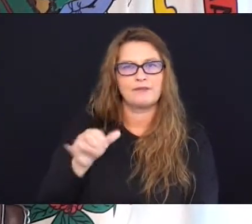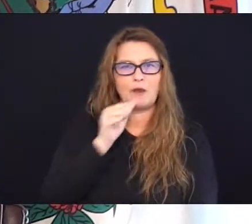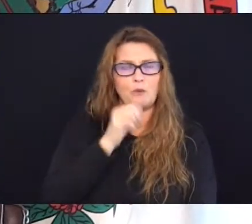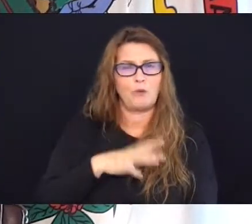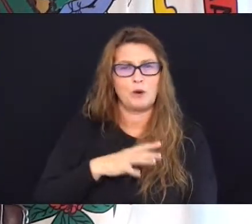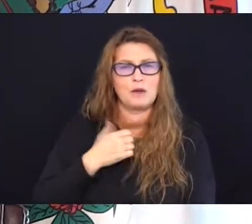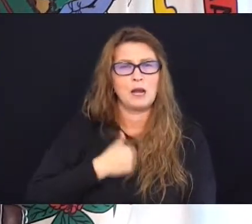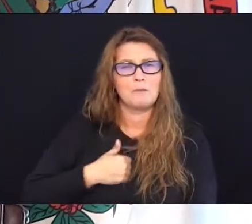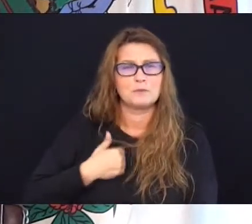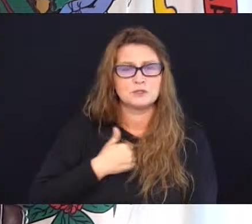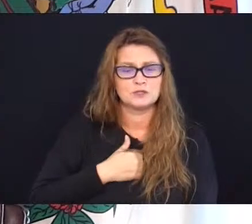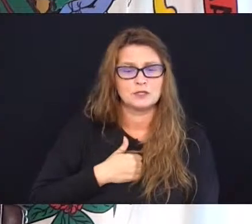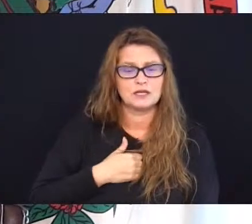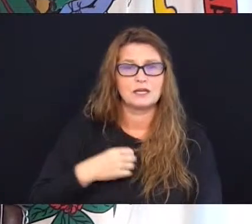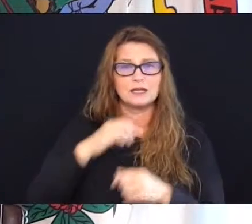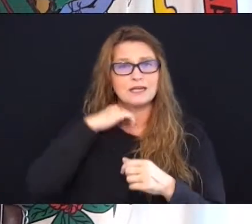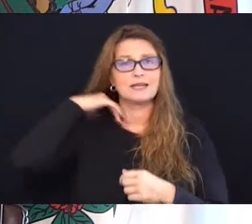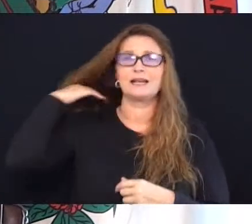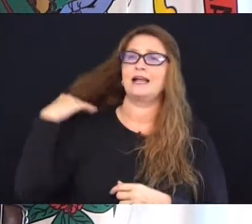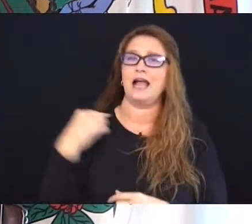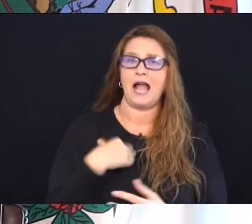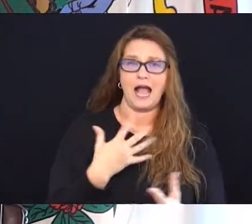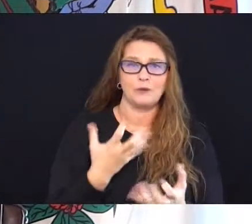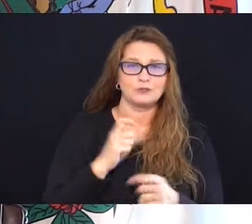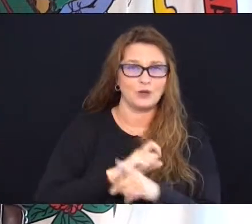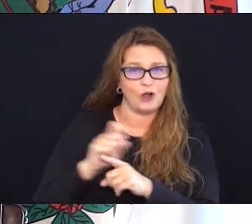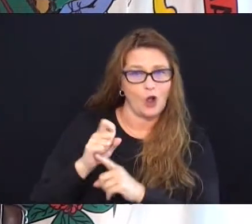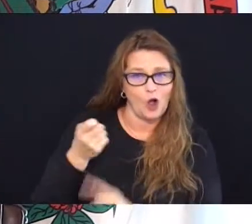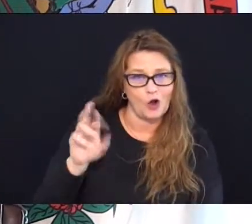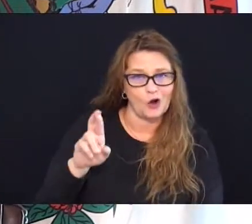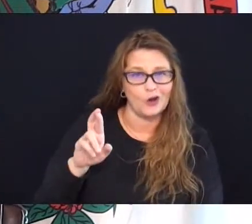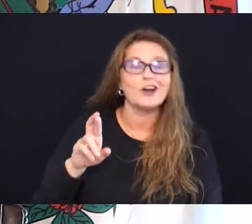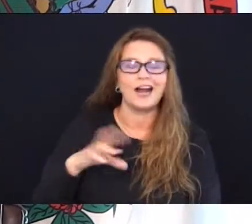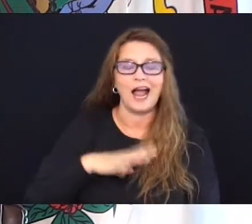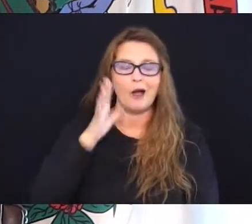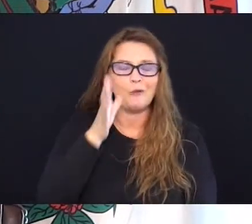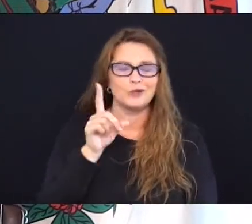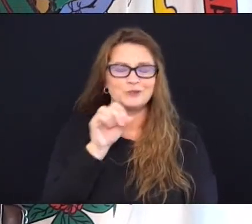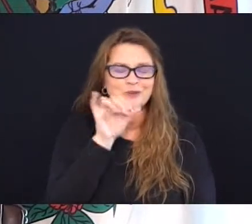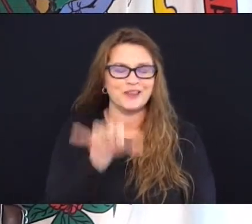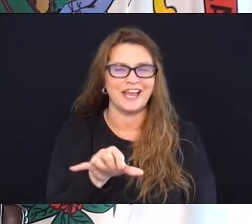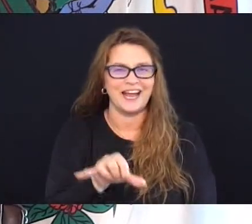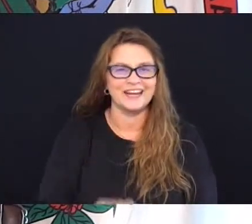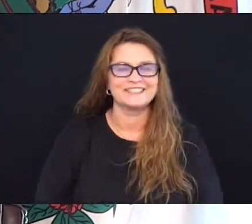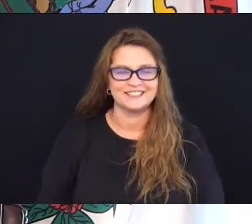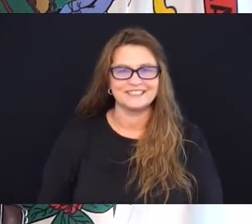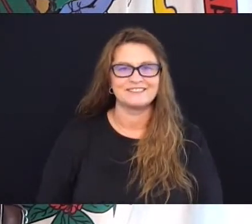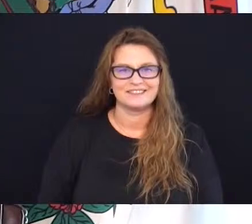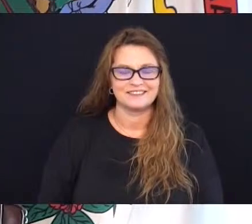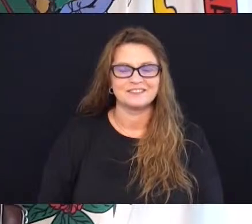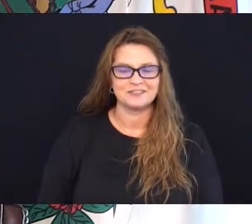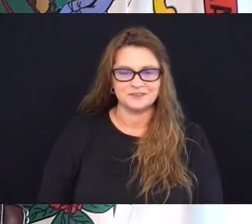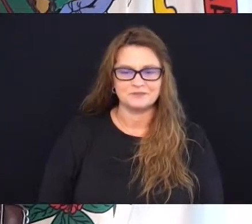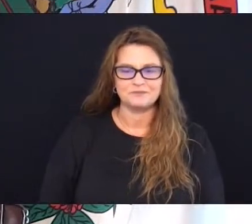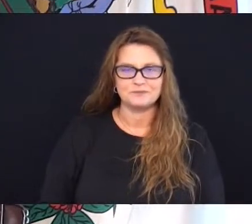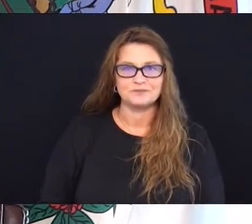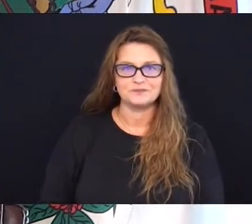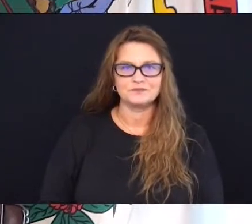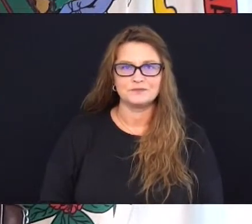fact, because I promised you I'd call her, did I not? And I haven't gotten that done, and I'll follow up and make sure that I get that